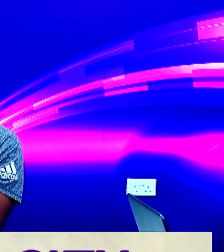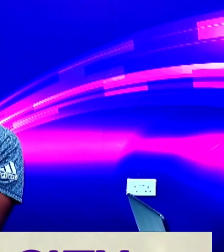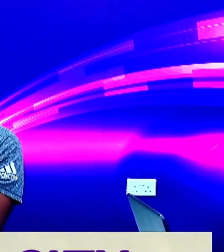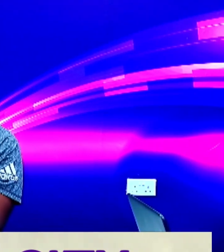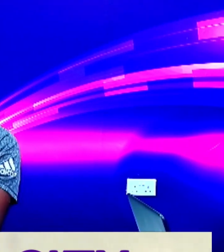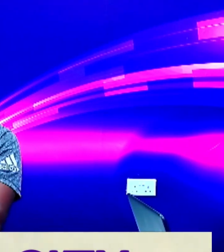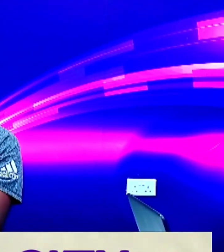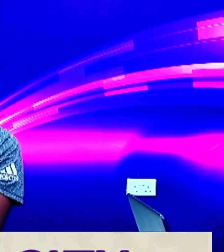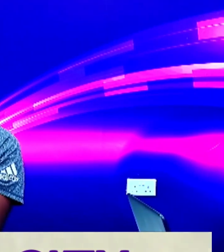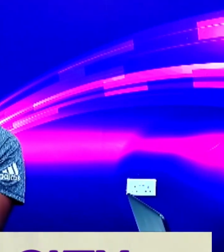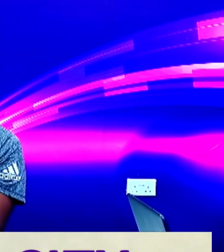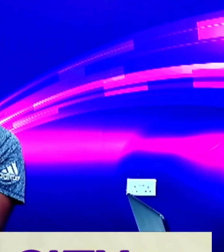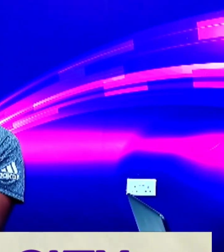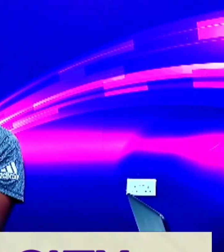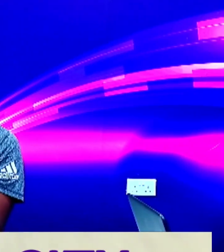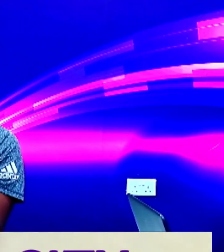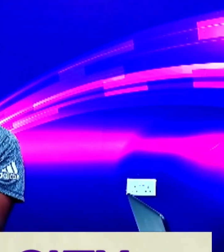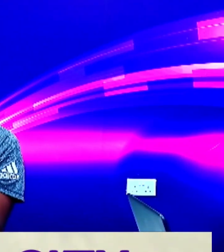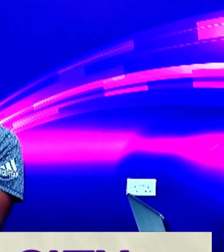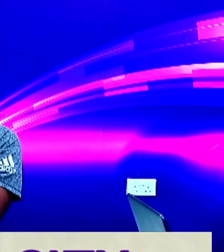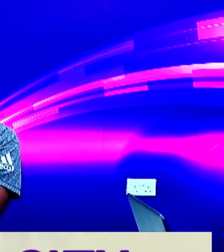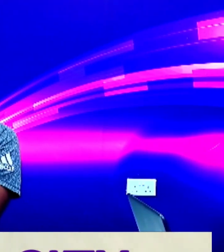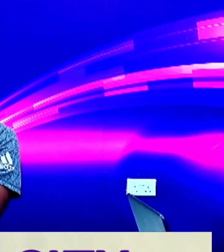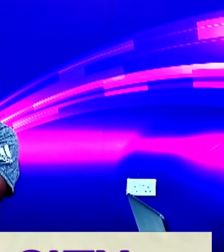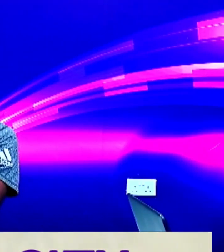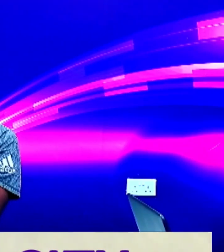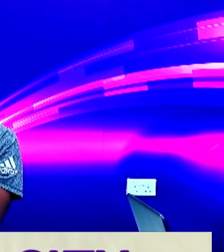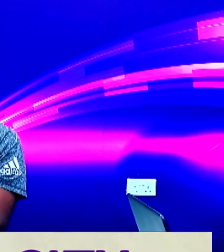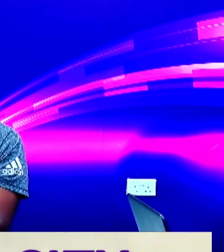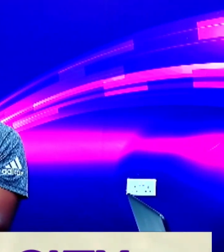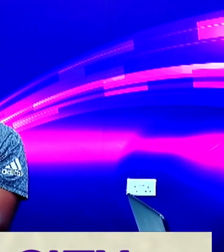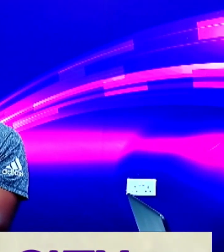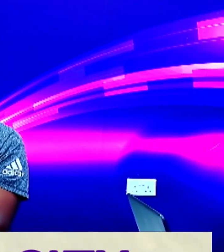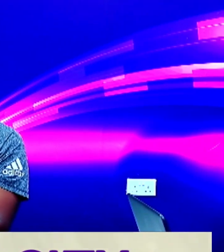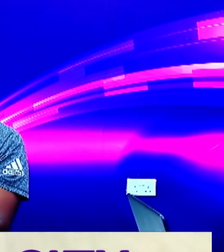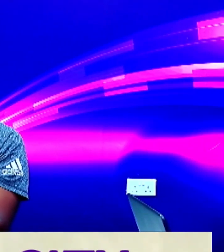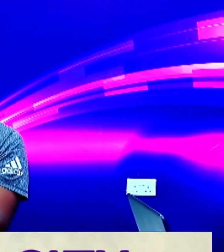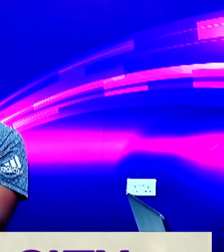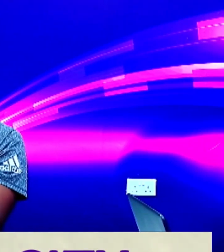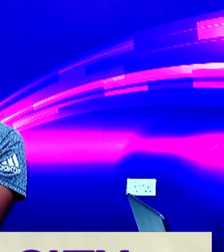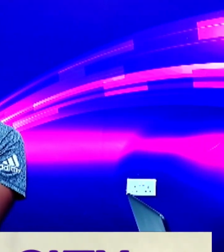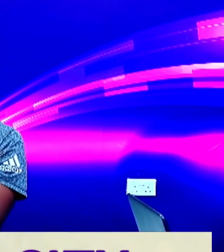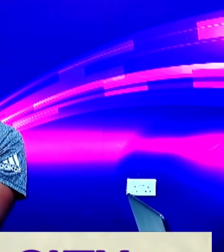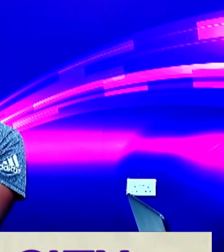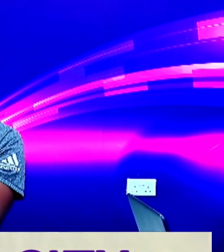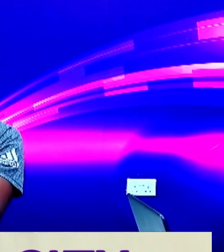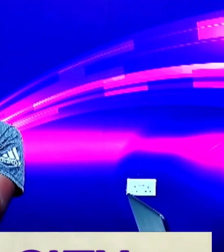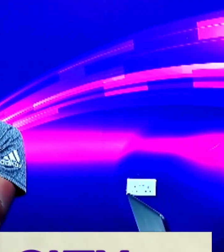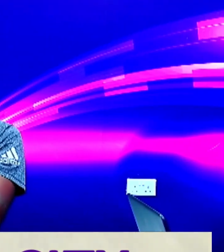win because they're in their home ground. And also, you know,